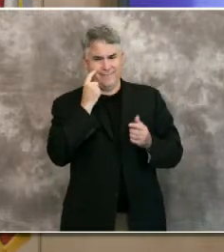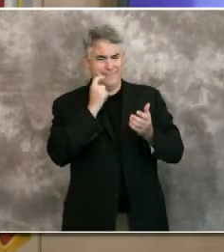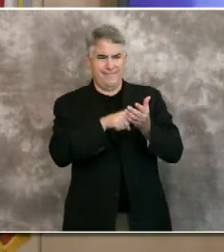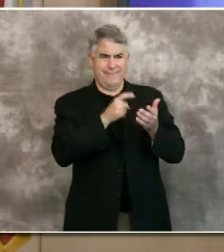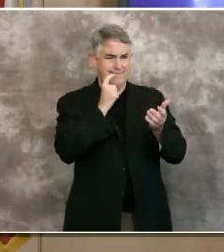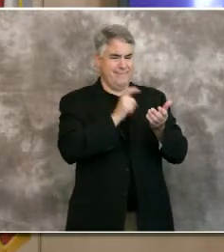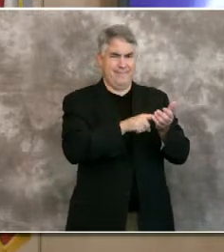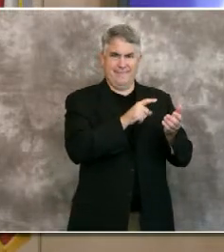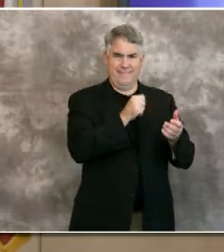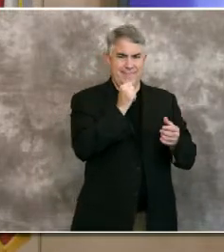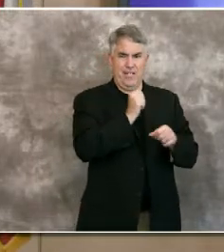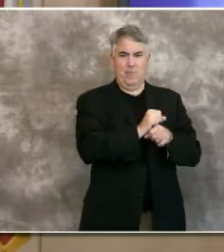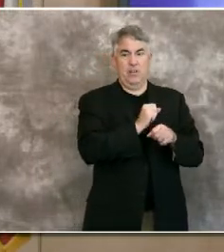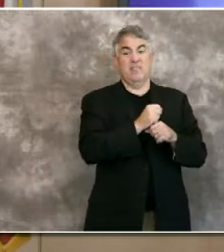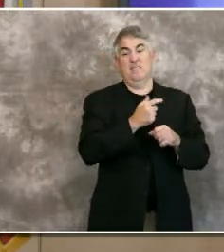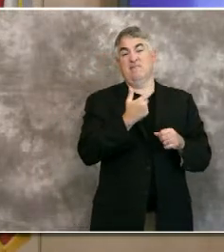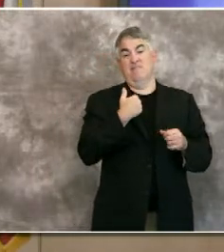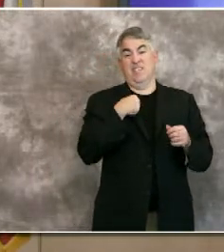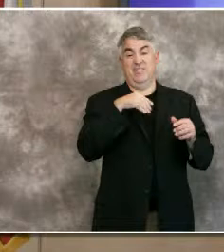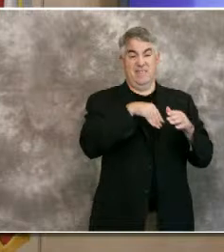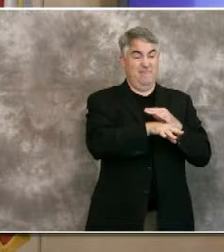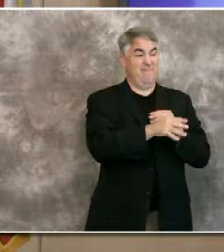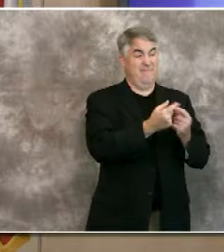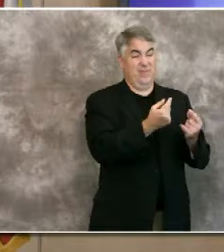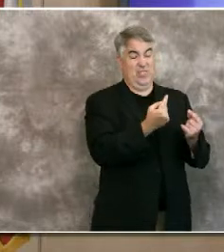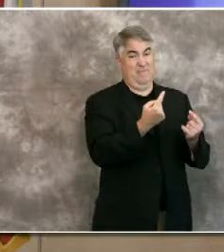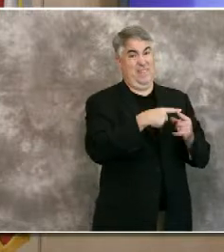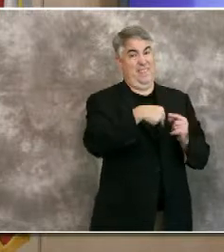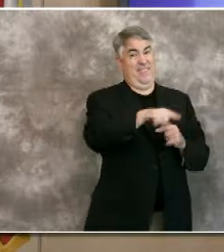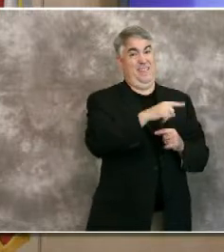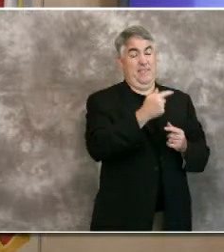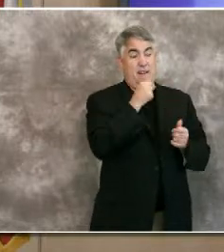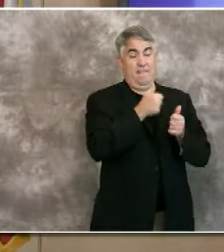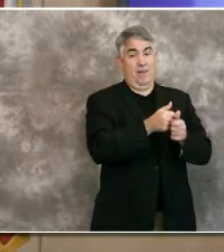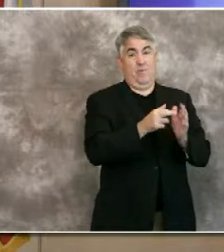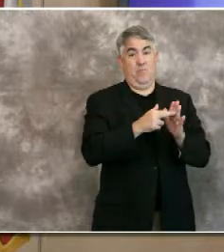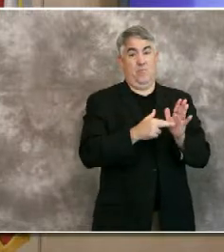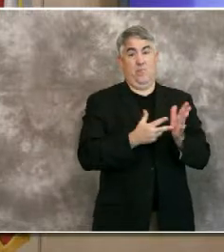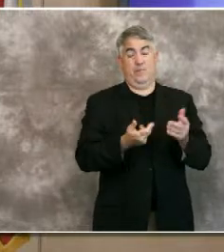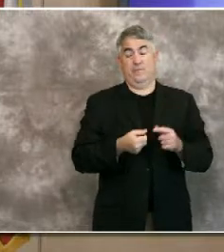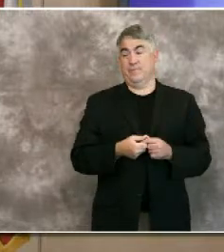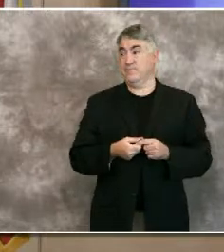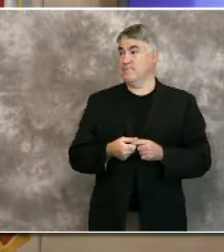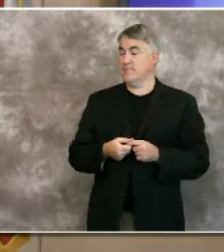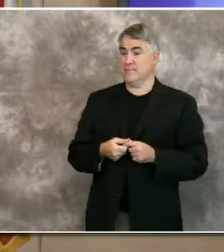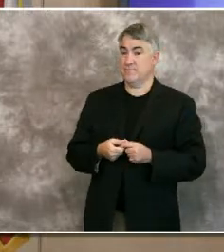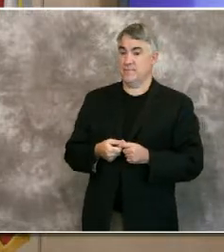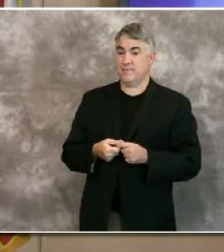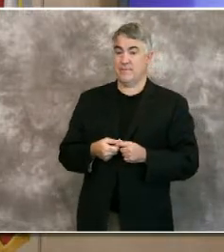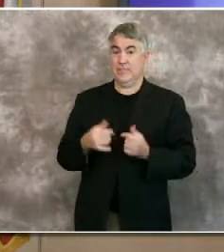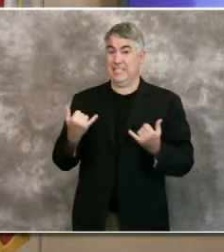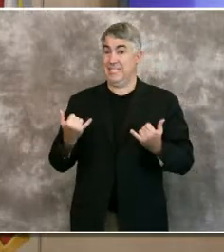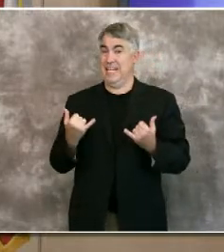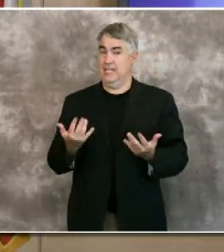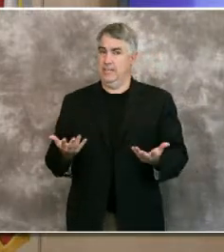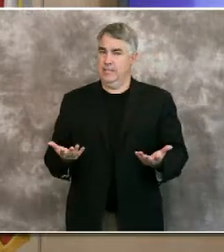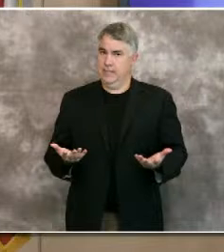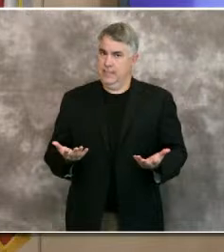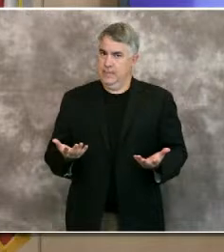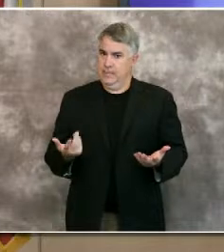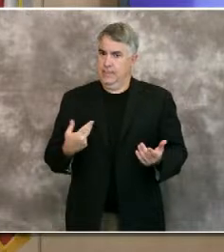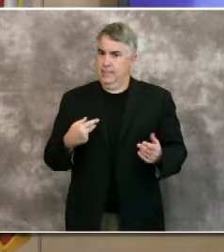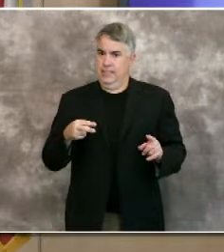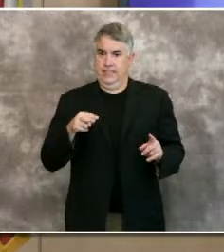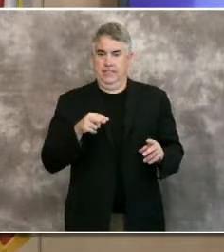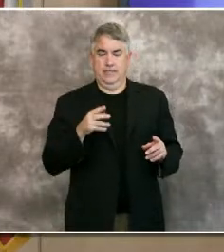could potentially go in and take some action. But at this point right now, it really doesn't point to one specific thing.